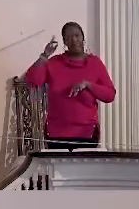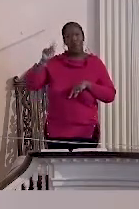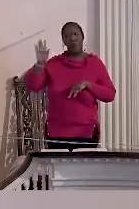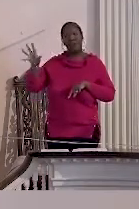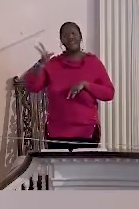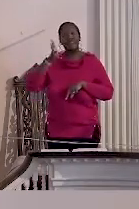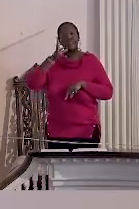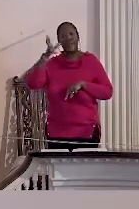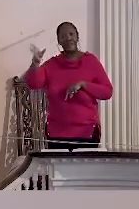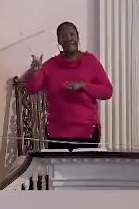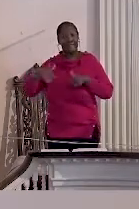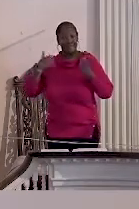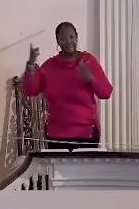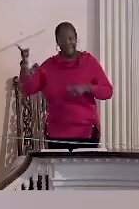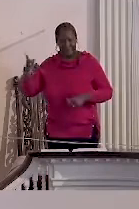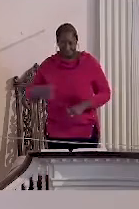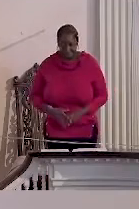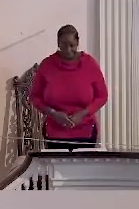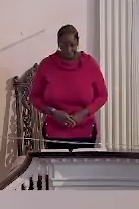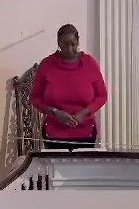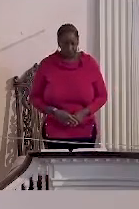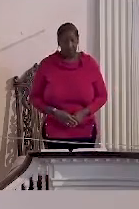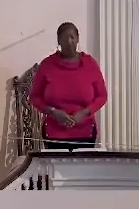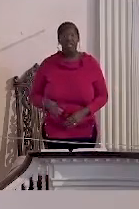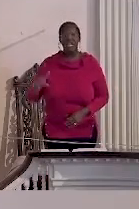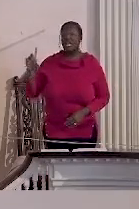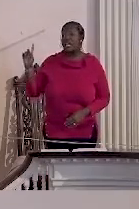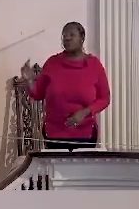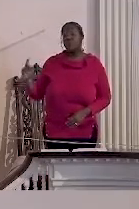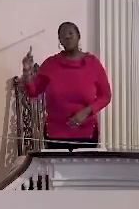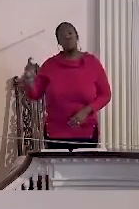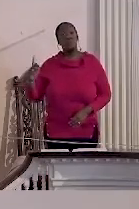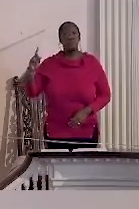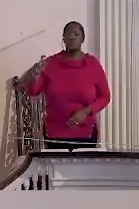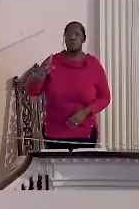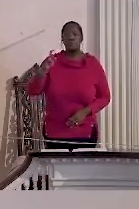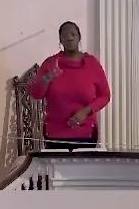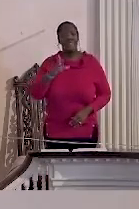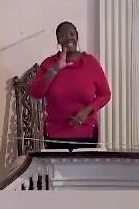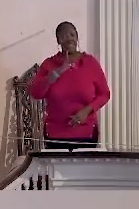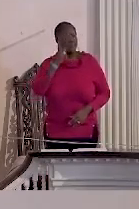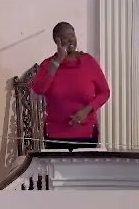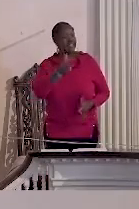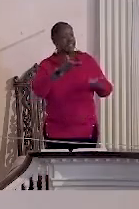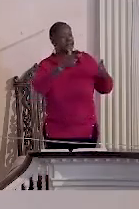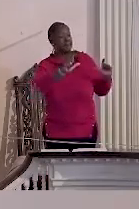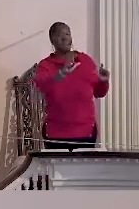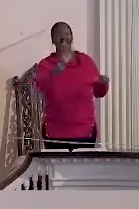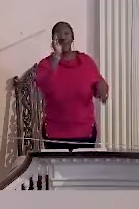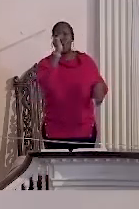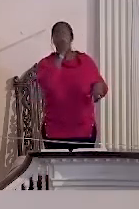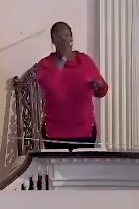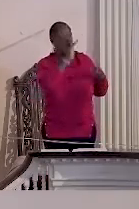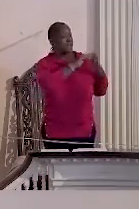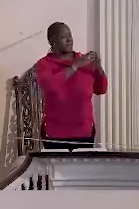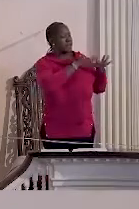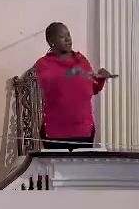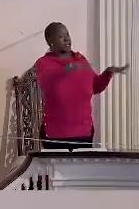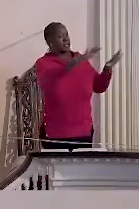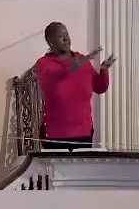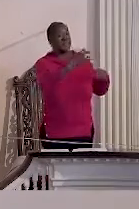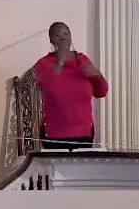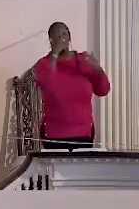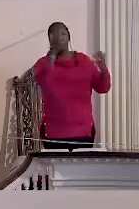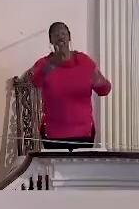grandmother lived. And he first walked along the big community garden and shouted out, "Hi there,"